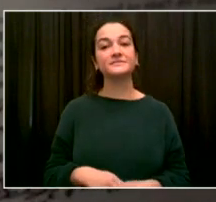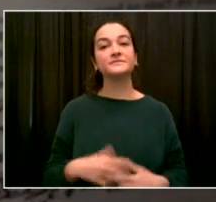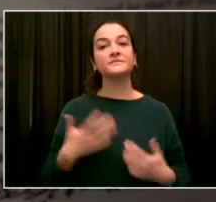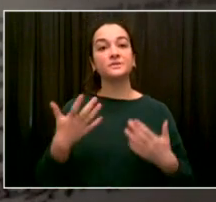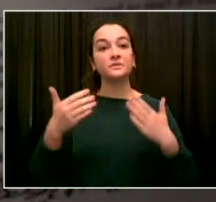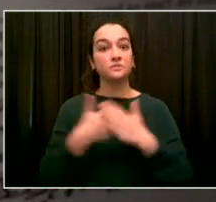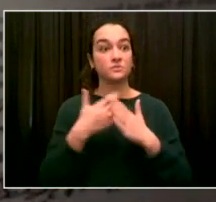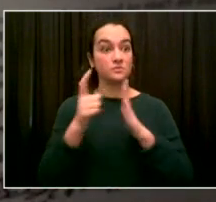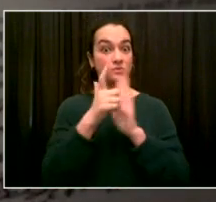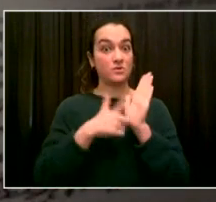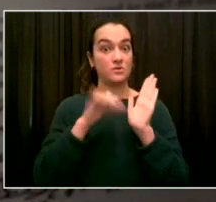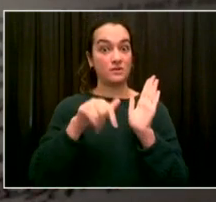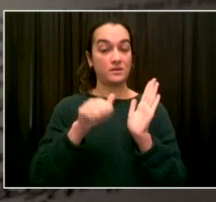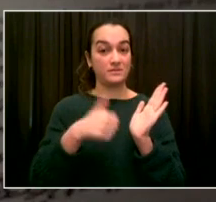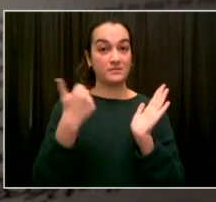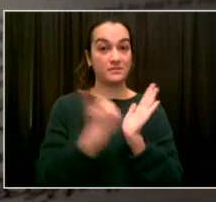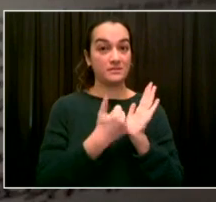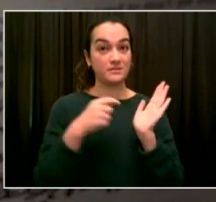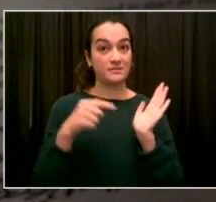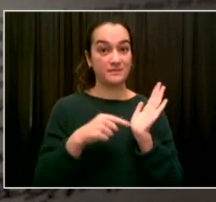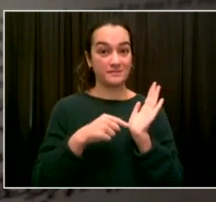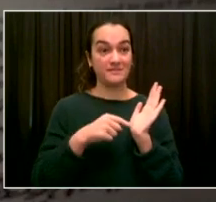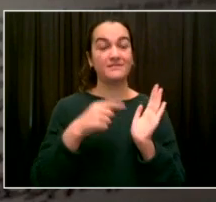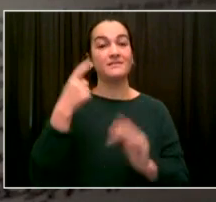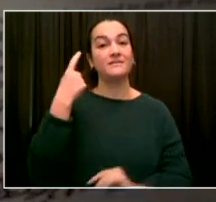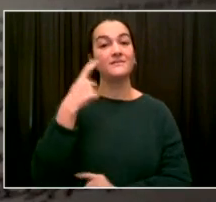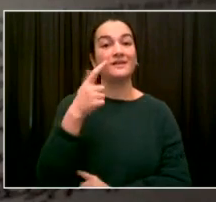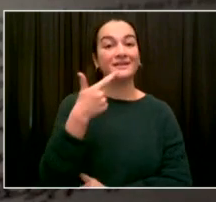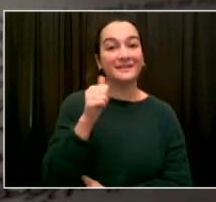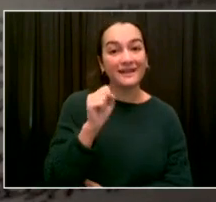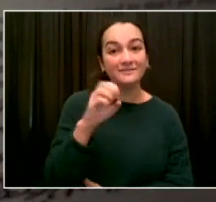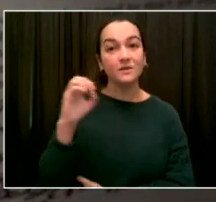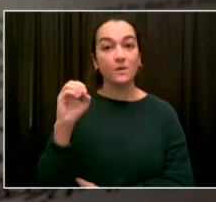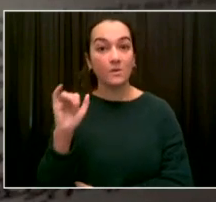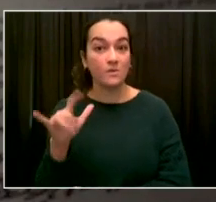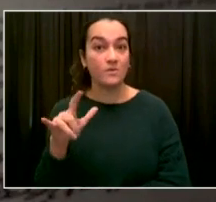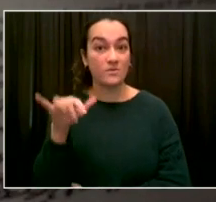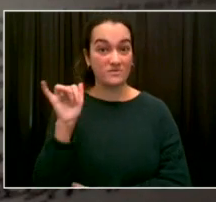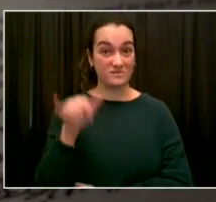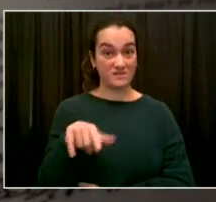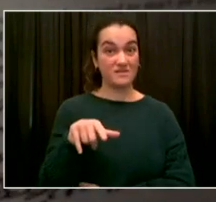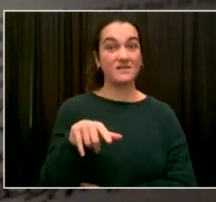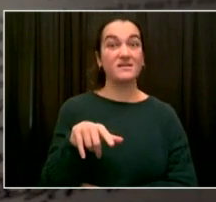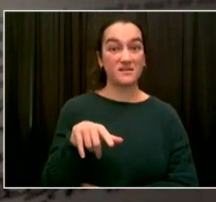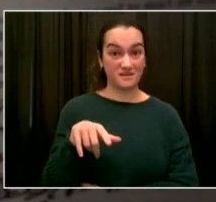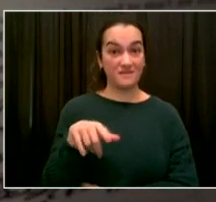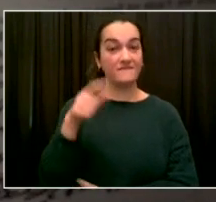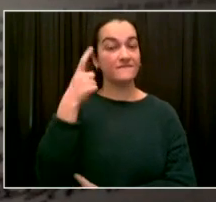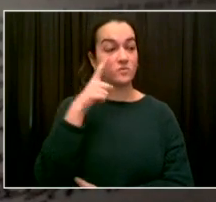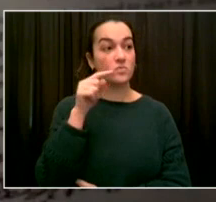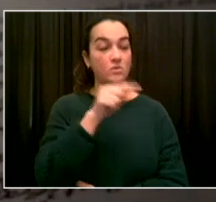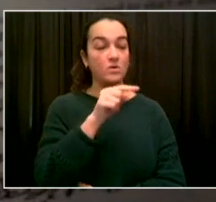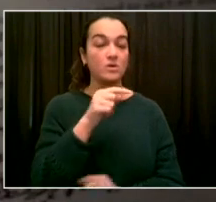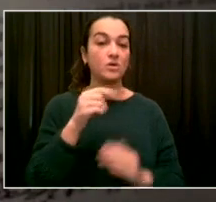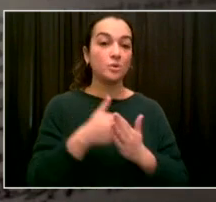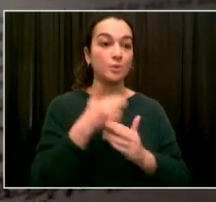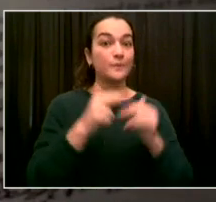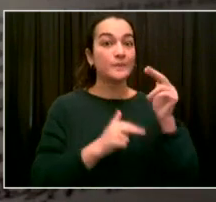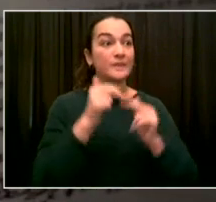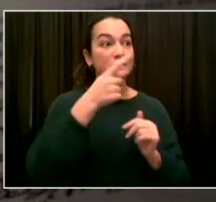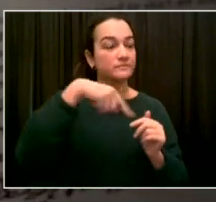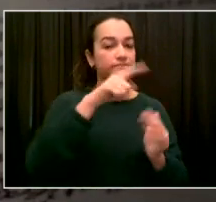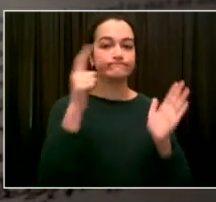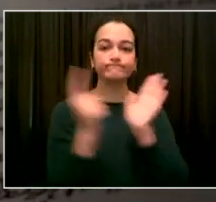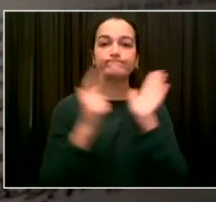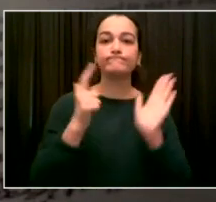is really profound. The Economist estimates that about 40% of emissions come from buildings. So there's no